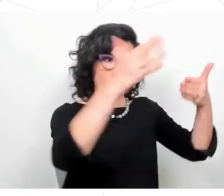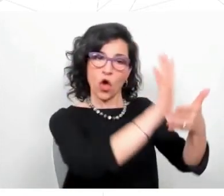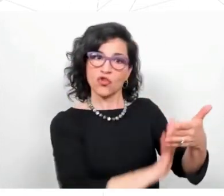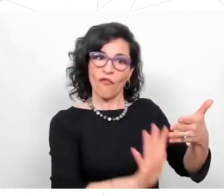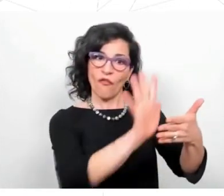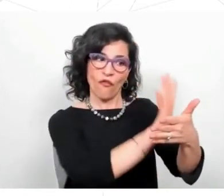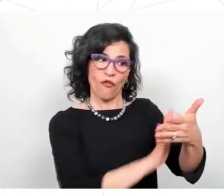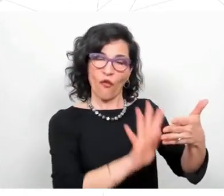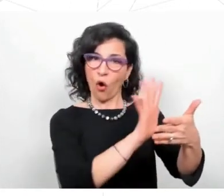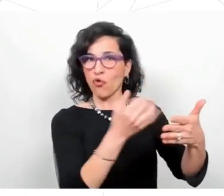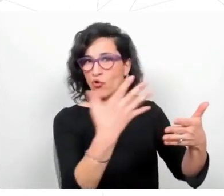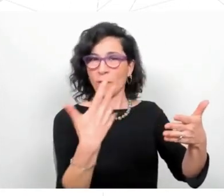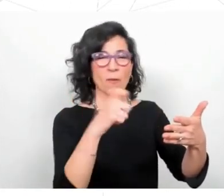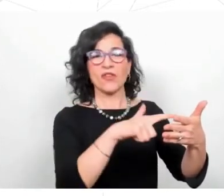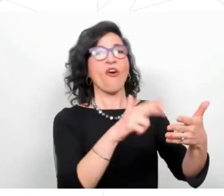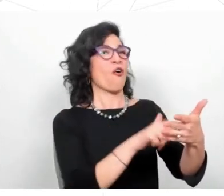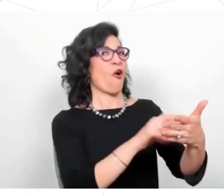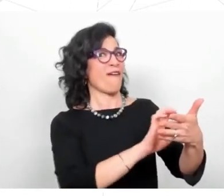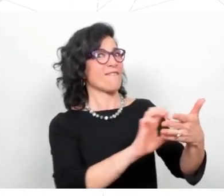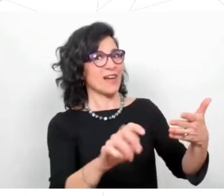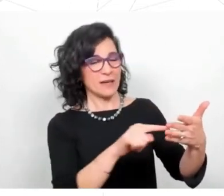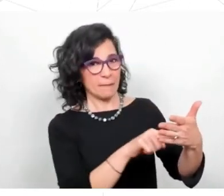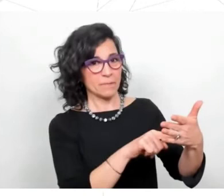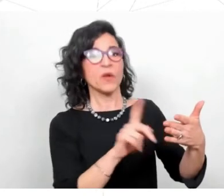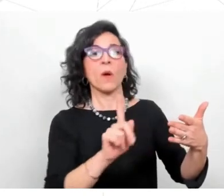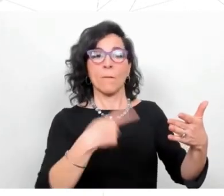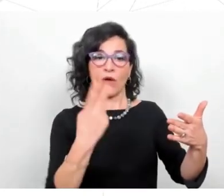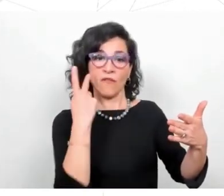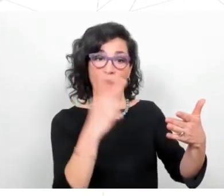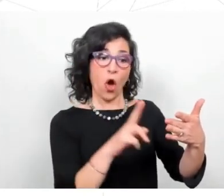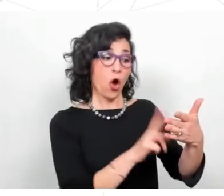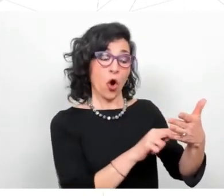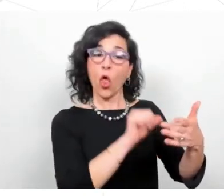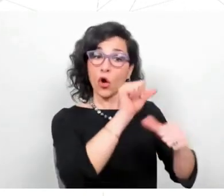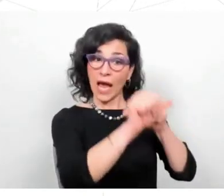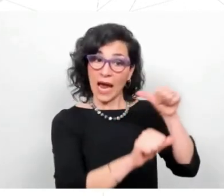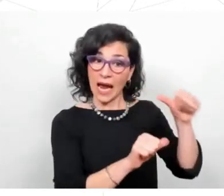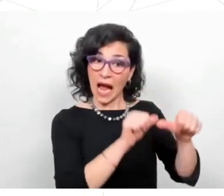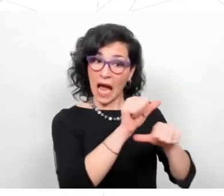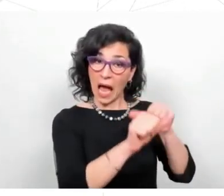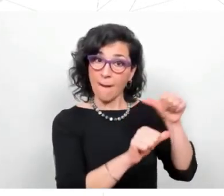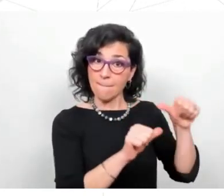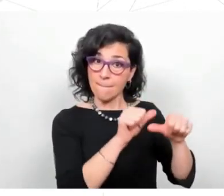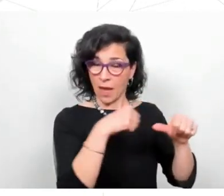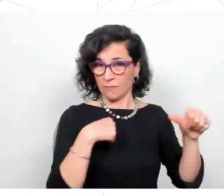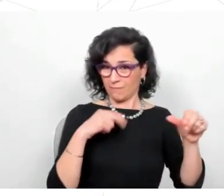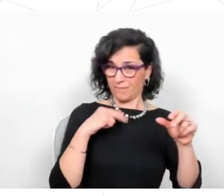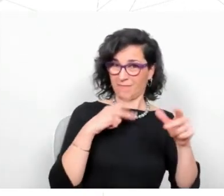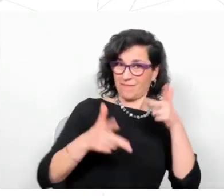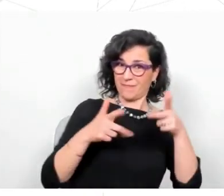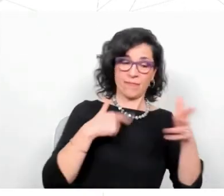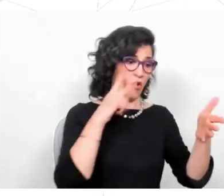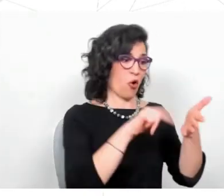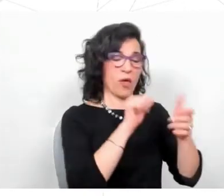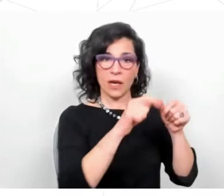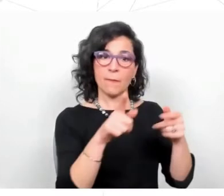our regular backdrop because it's nice and colorful. So you can see it, the color changes here as we go through these.